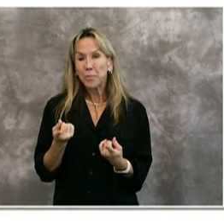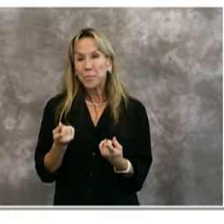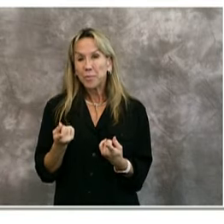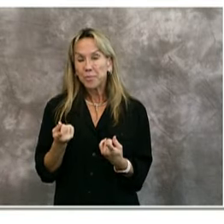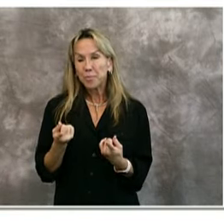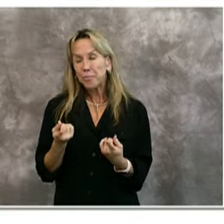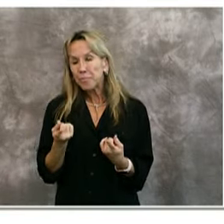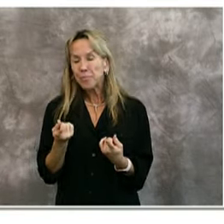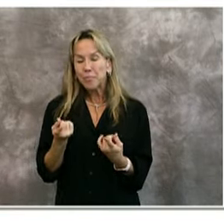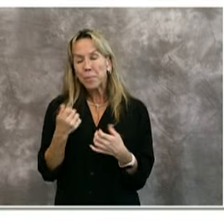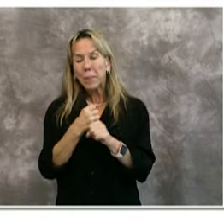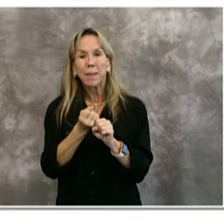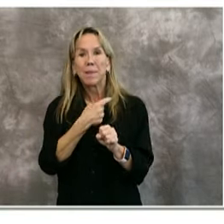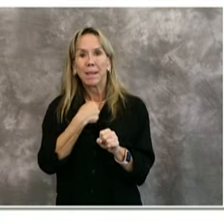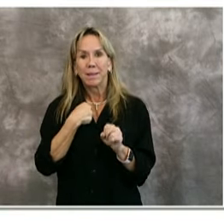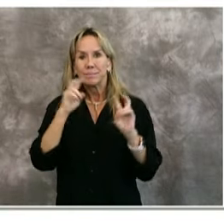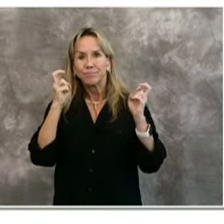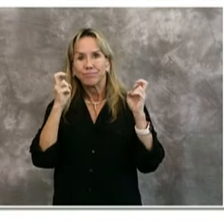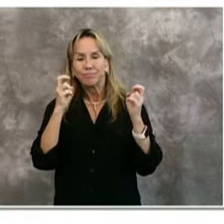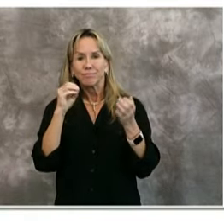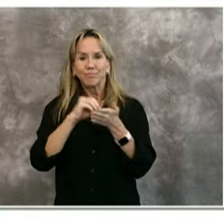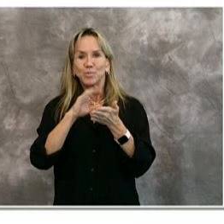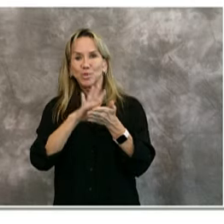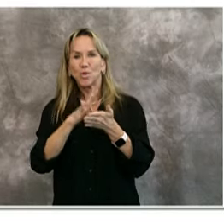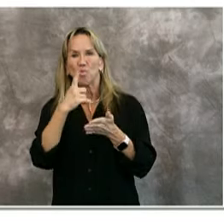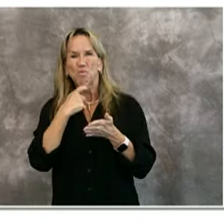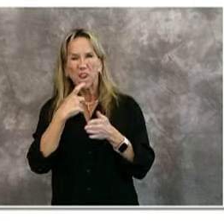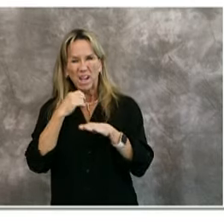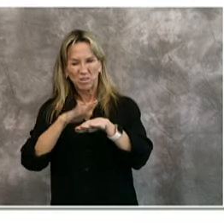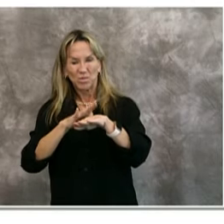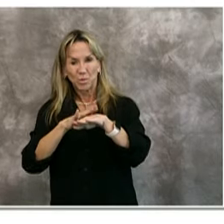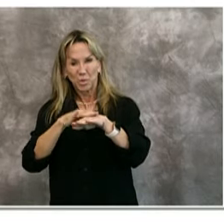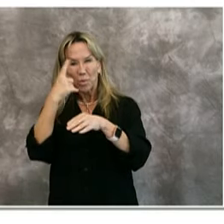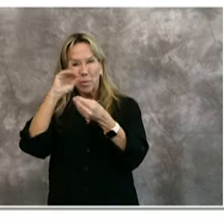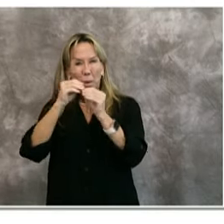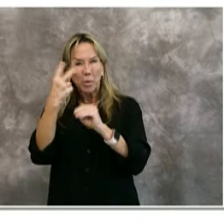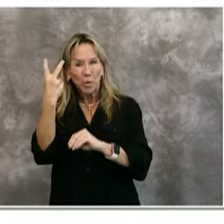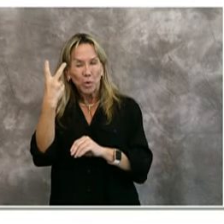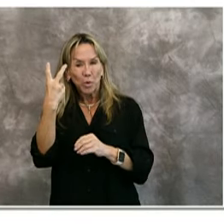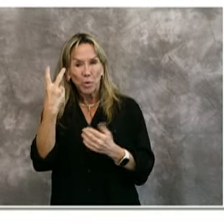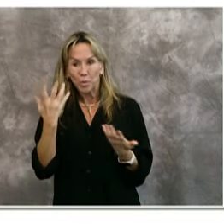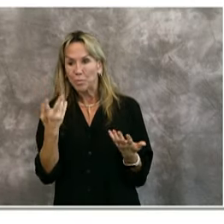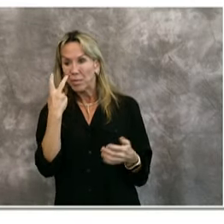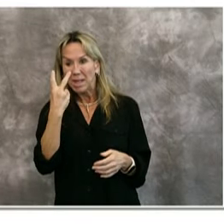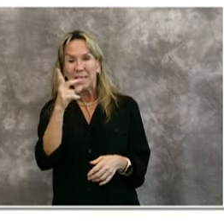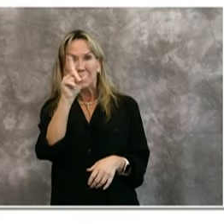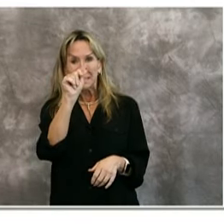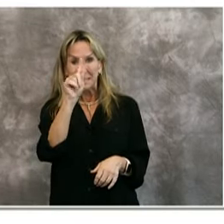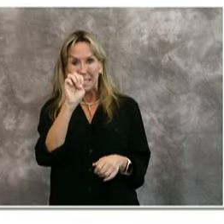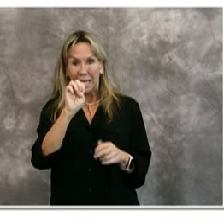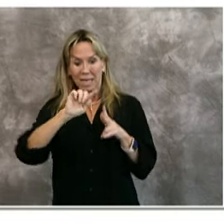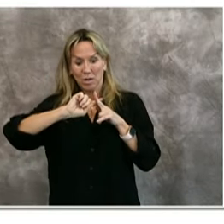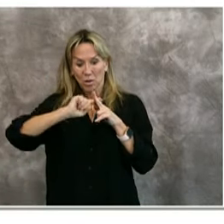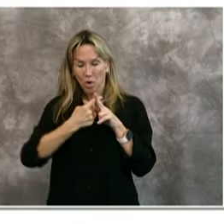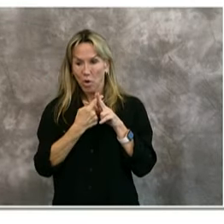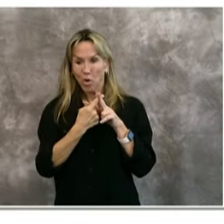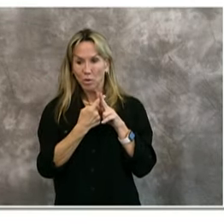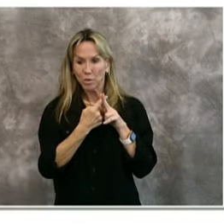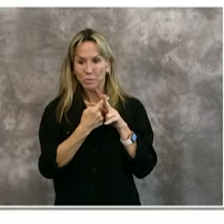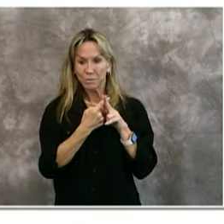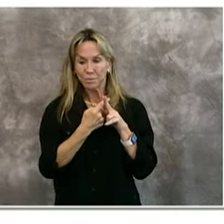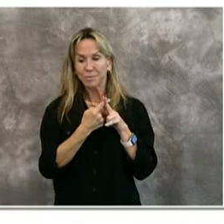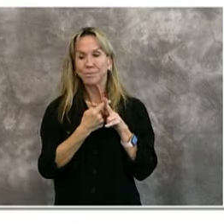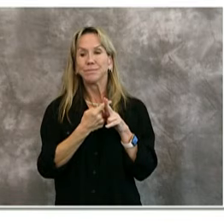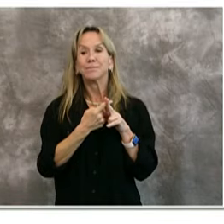made us have a trigger in red for number 2. You can see the dates on when it was assigned,